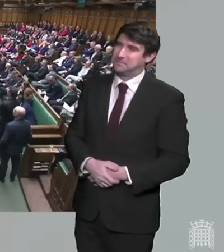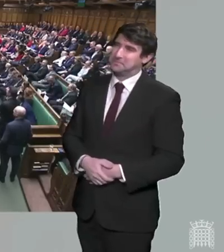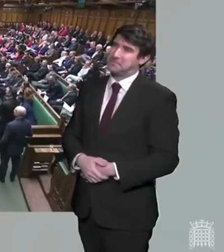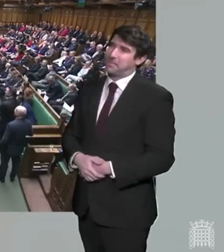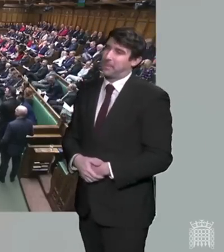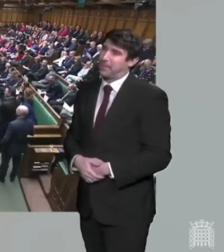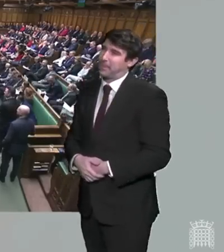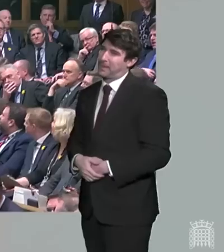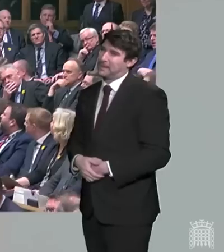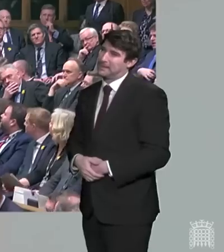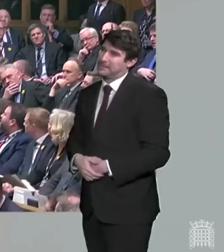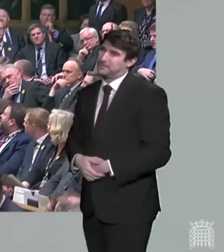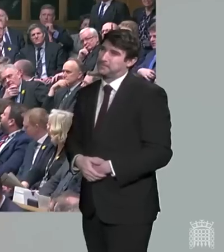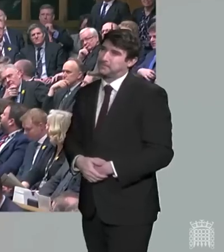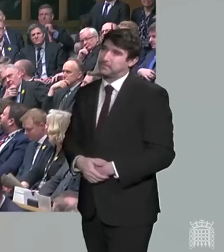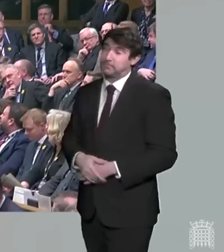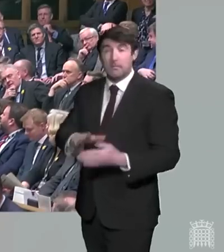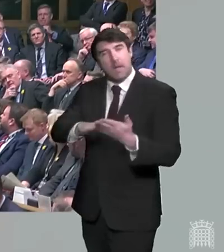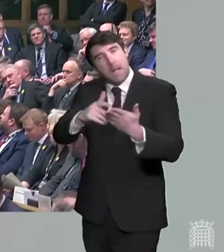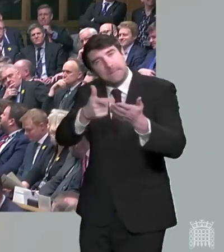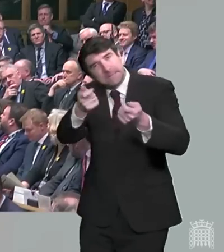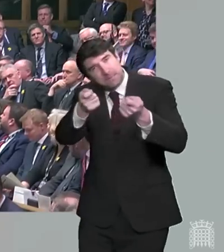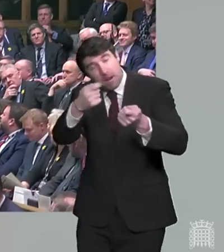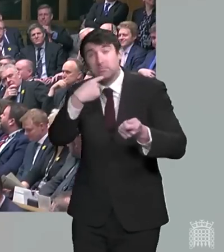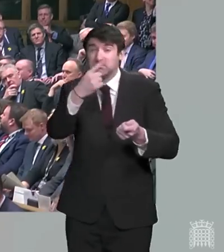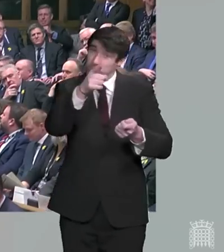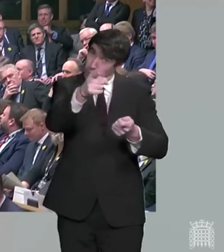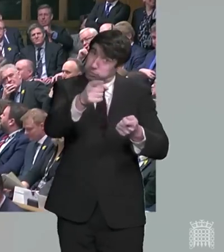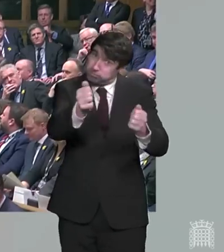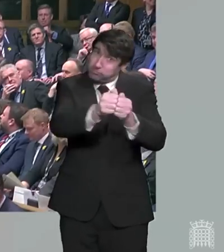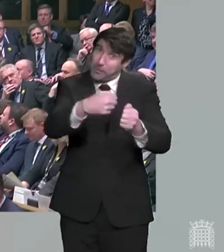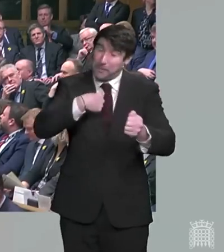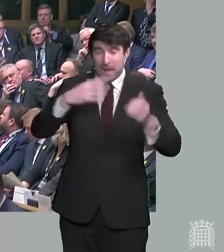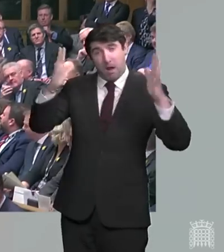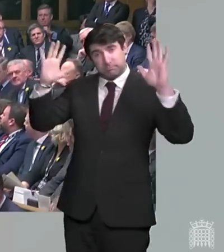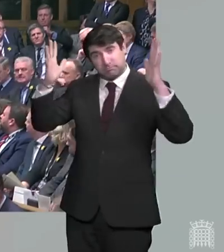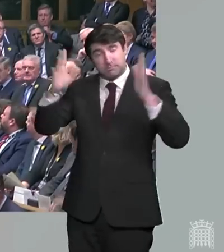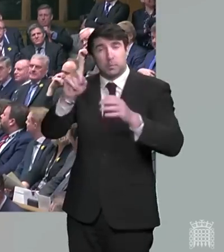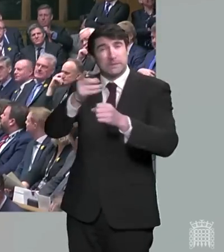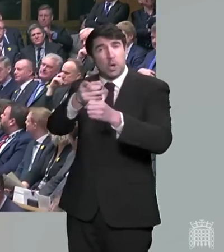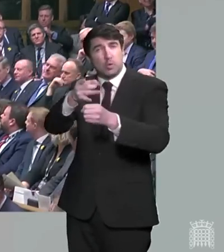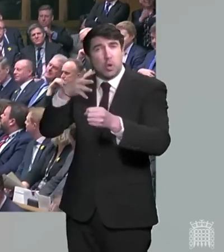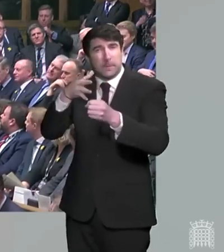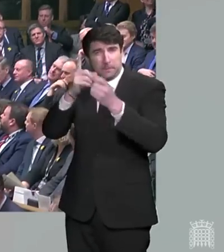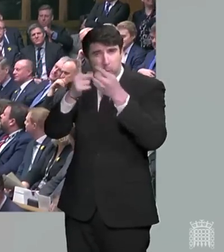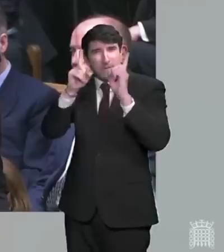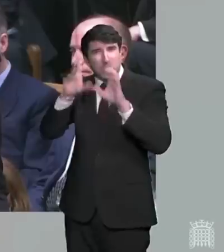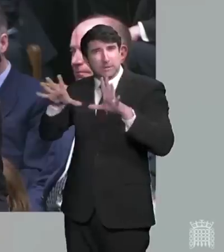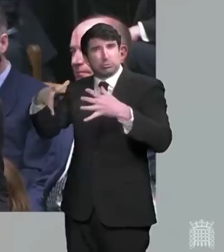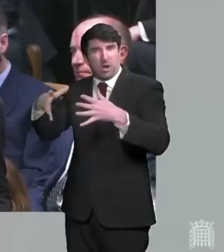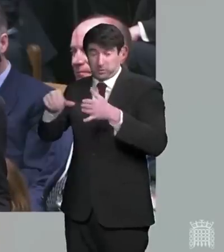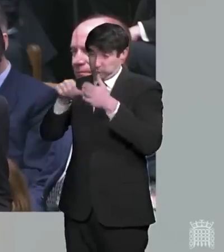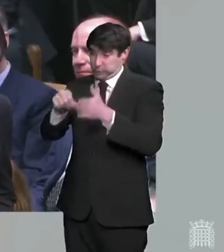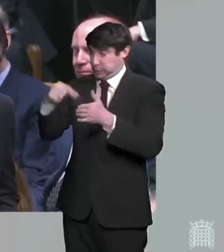Mr. Speaker, will the Prime Minister join me in congratulating the staff of Nottingham University Hospitals Trust, who, faced with a challenging winter with